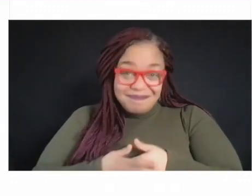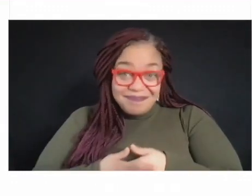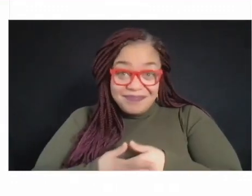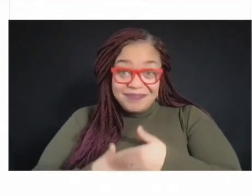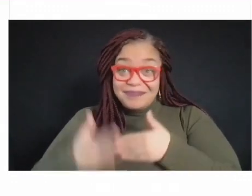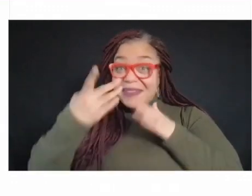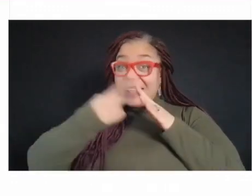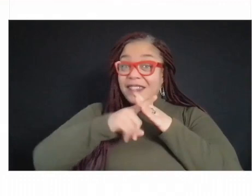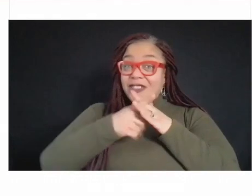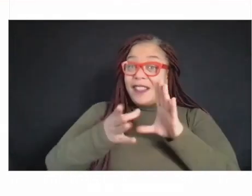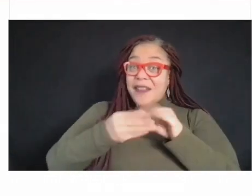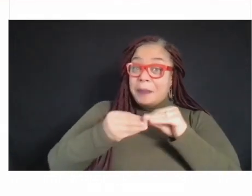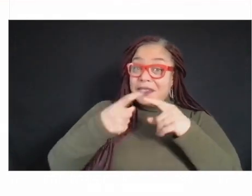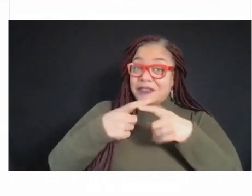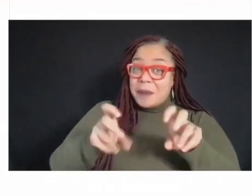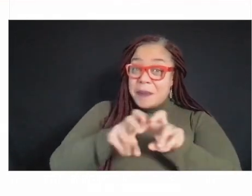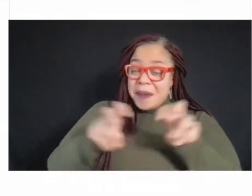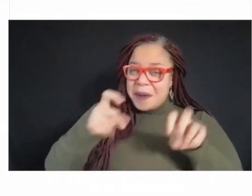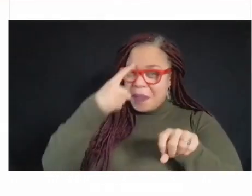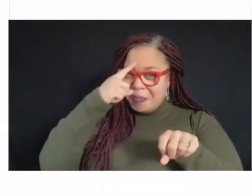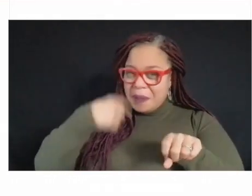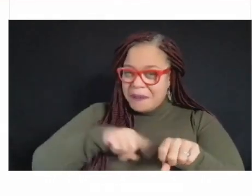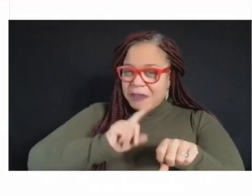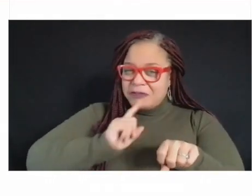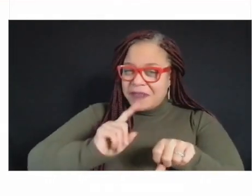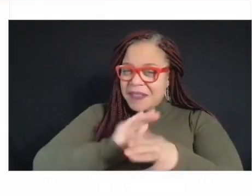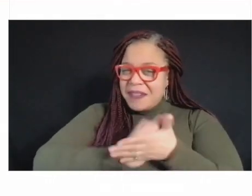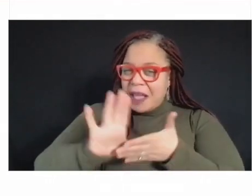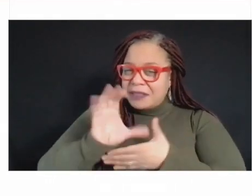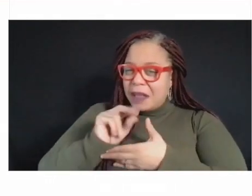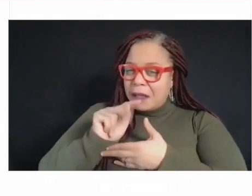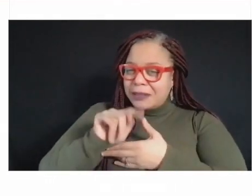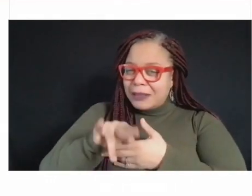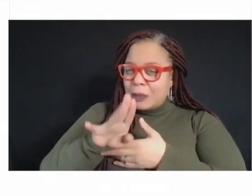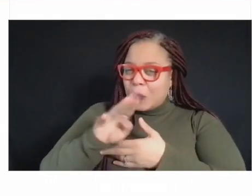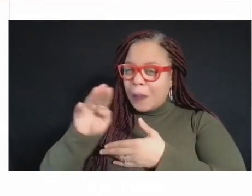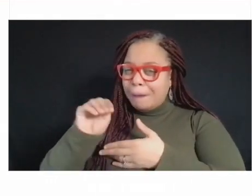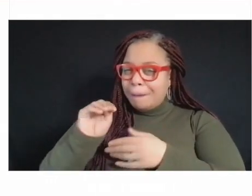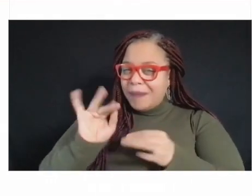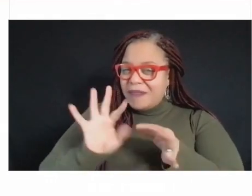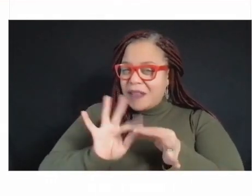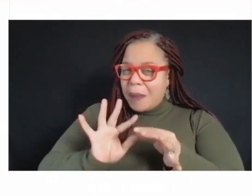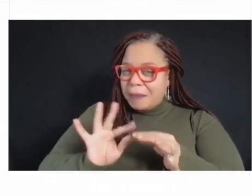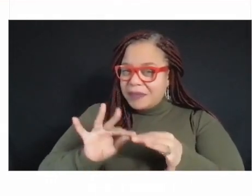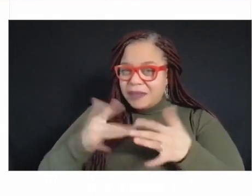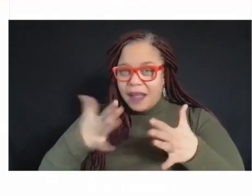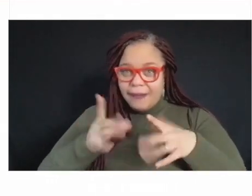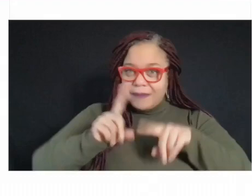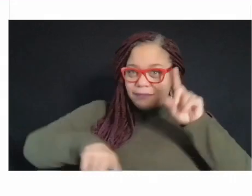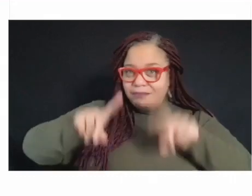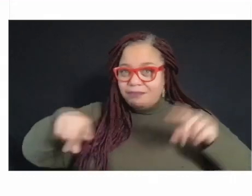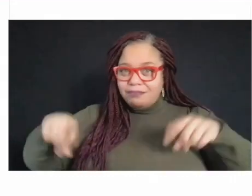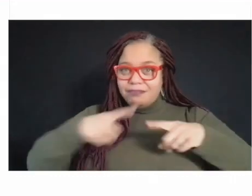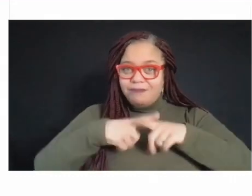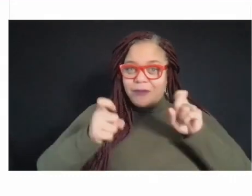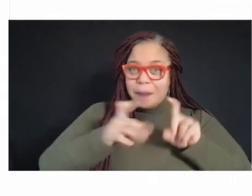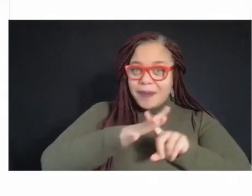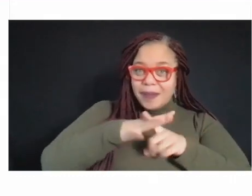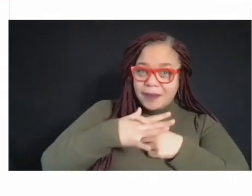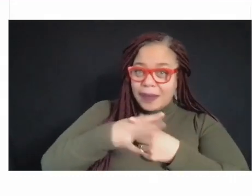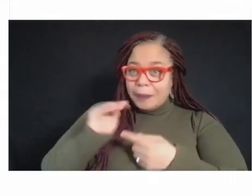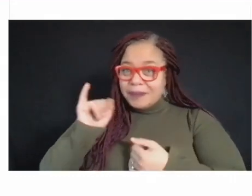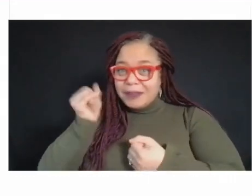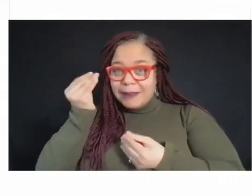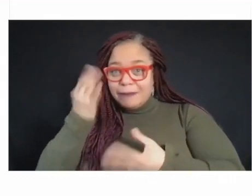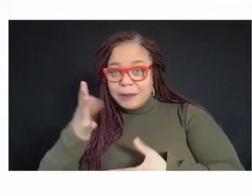nice continuum of comments, kind of ranging from the context of mis and disinformation or the information environment and how it's